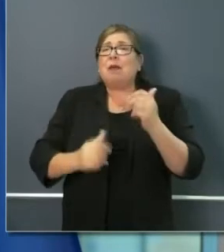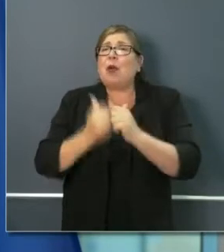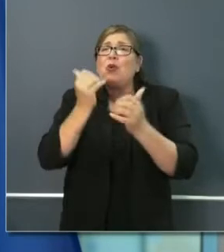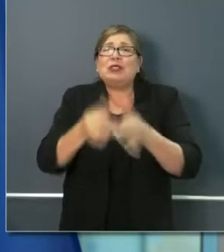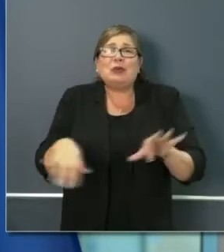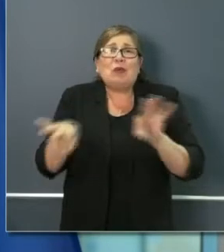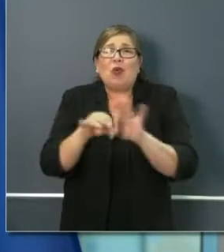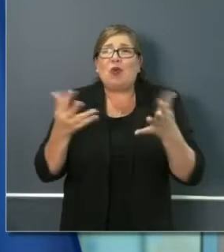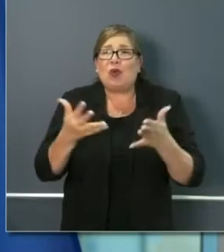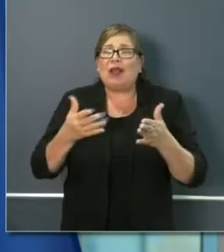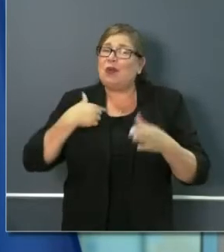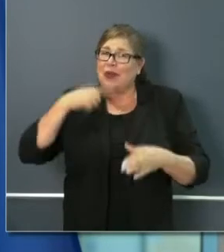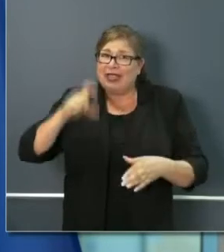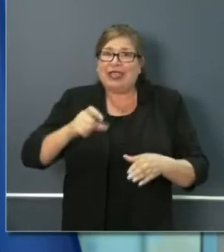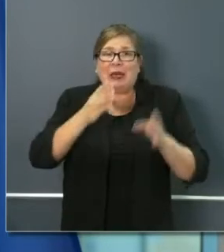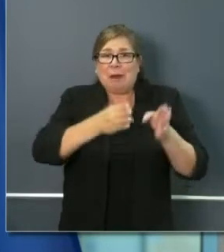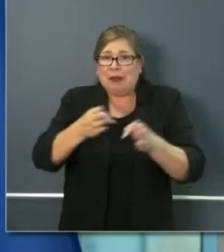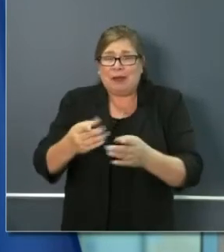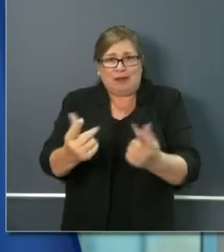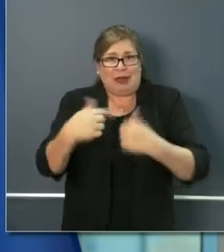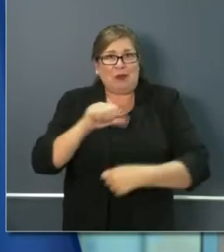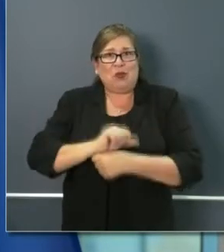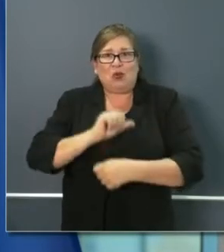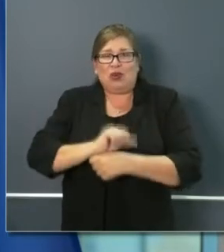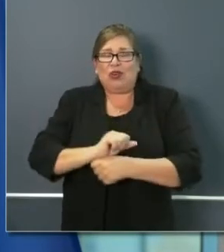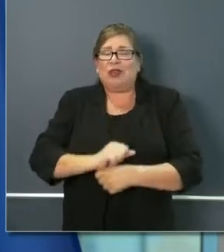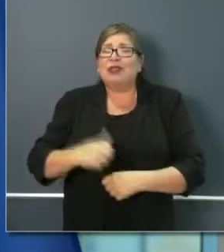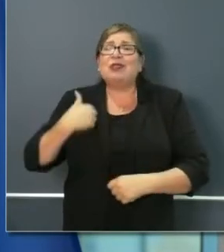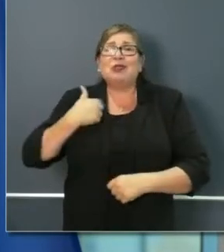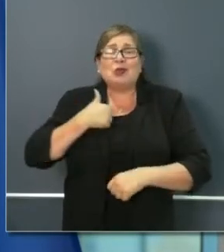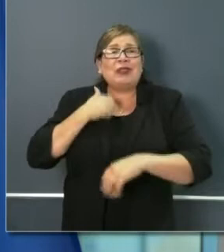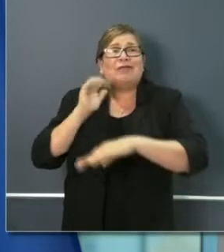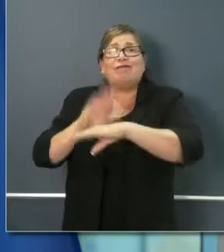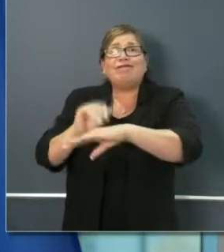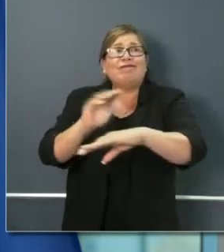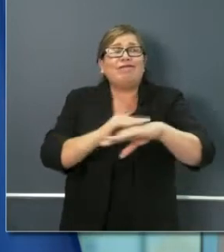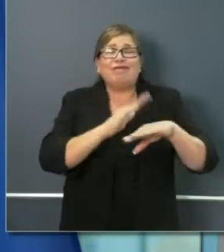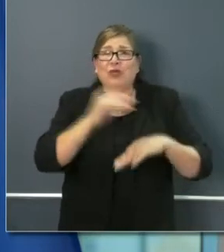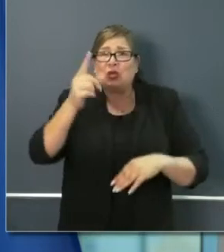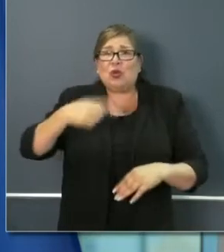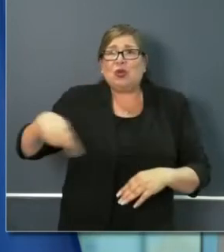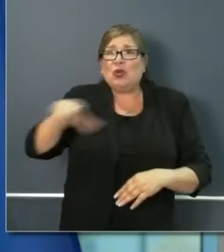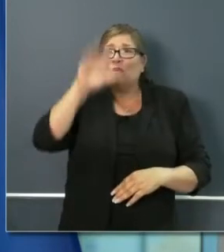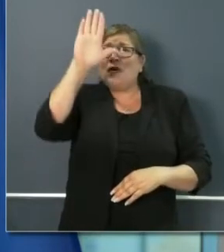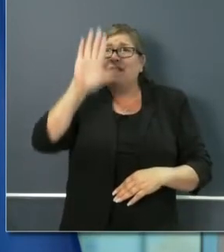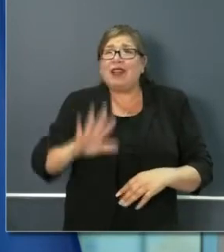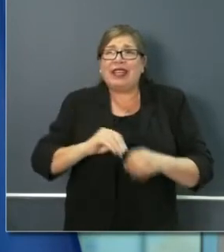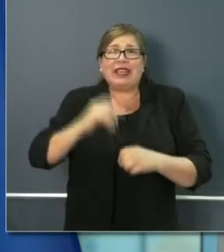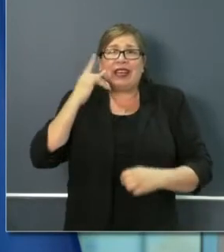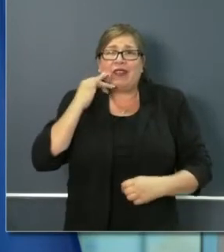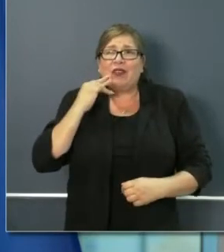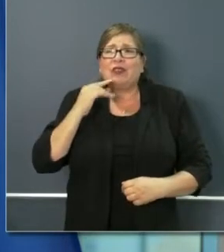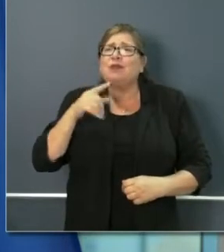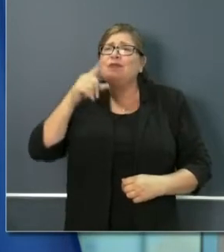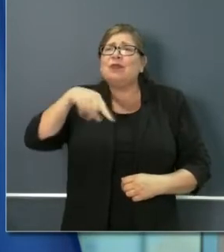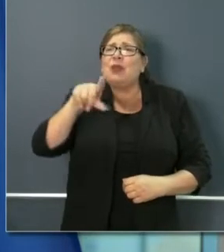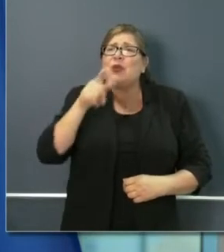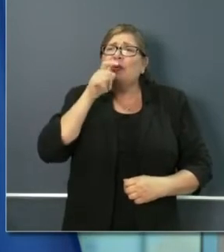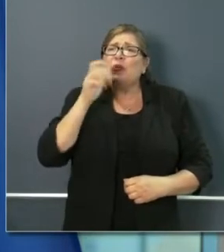to people all across the state of California, people whose license had expired, people that